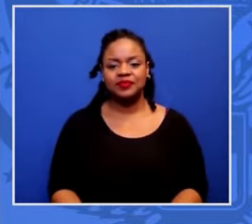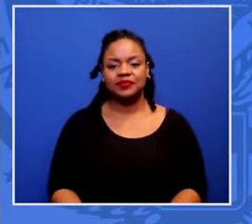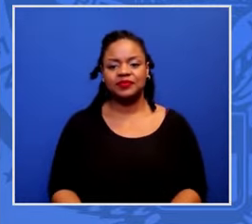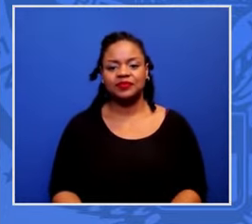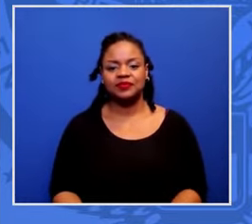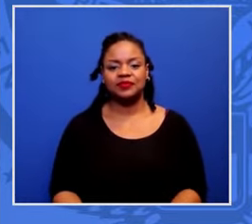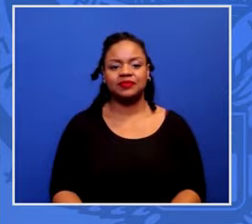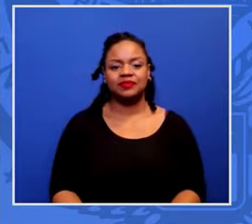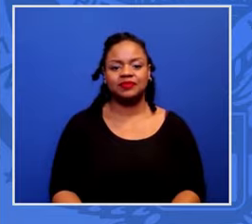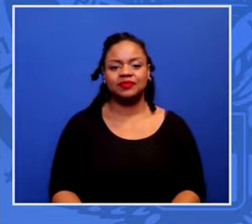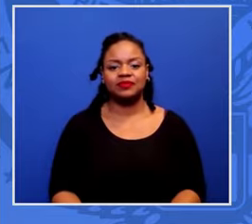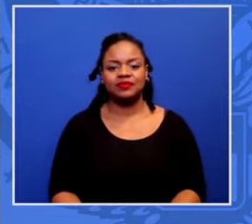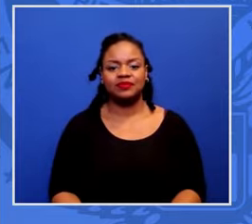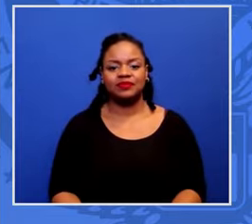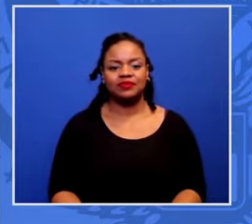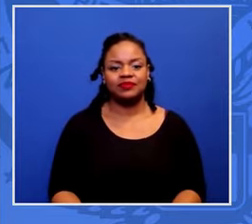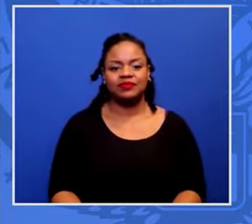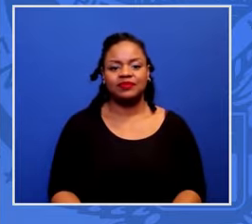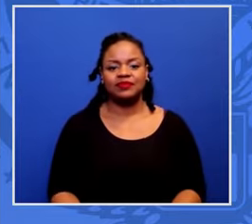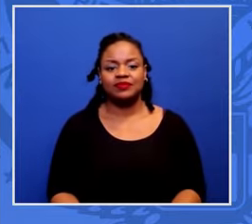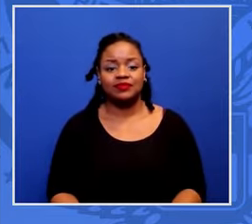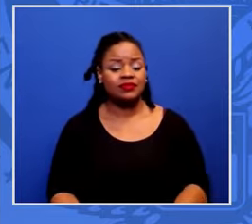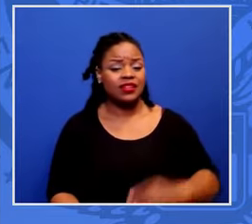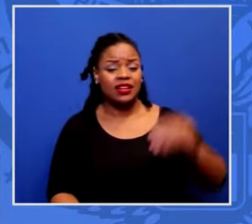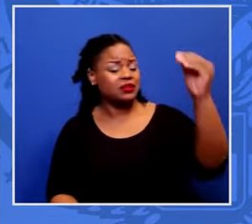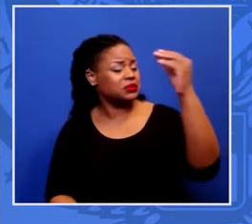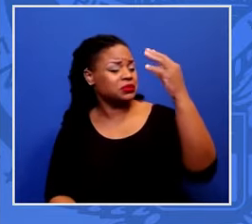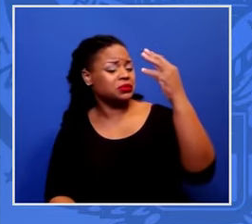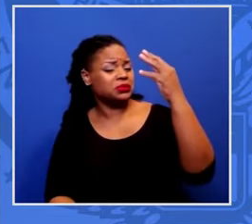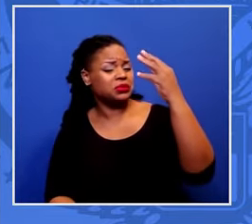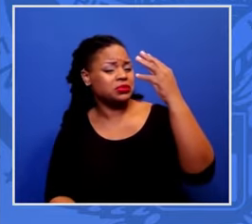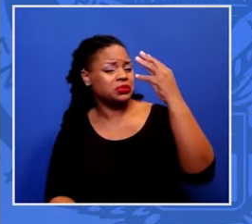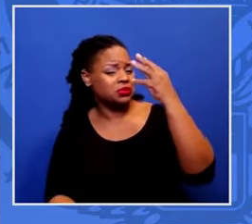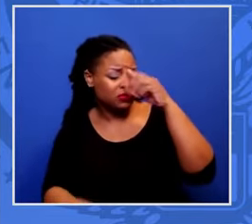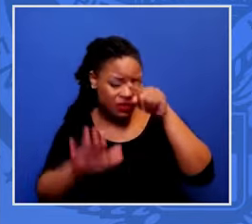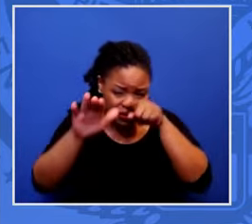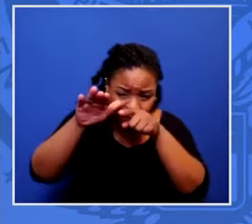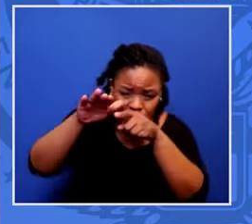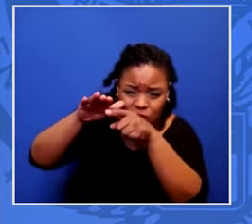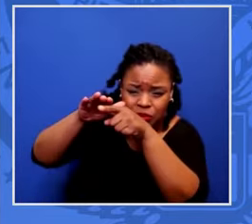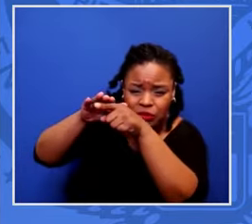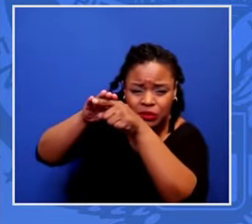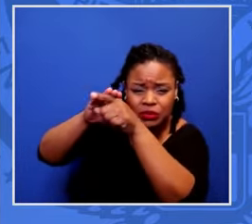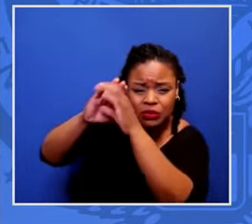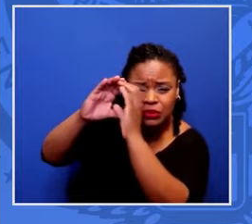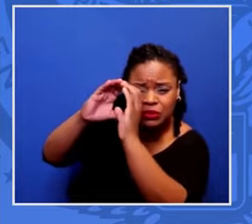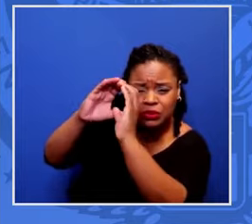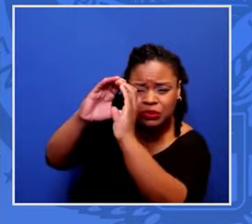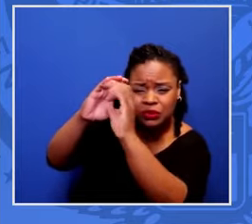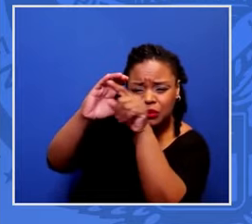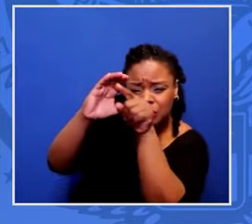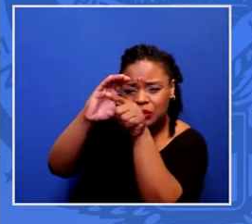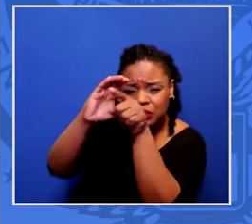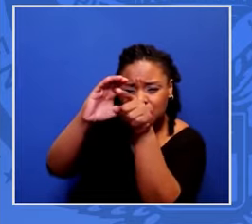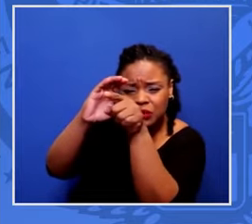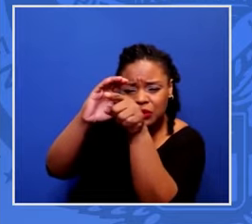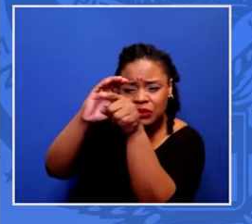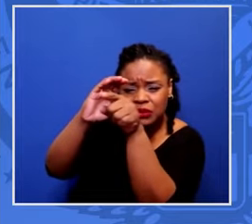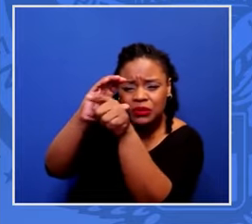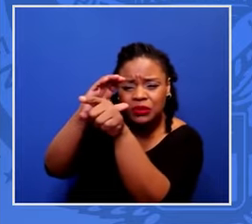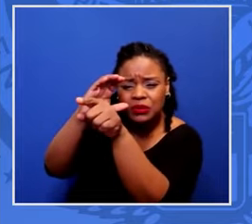There's a light at the end of the tunnel. Keep your eyes on the